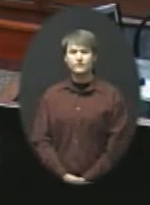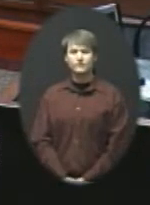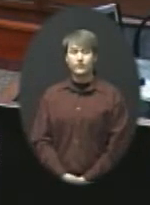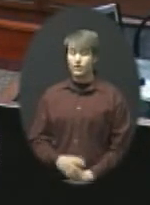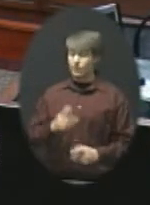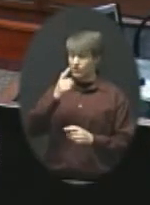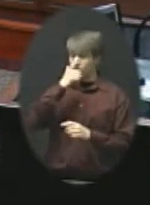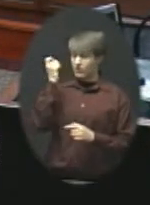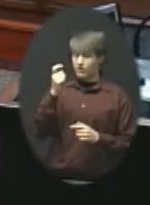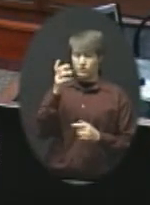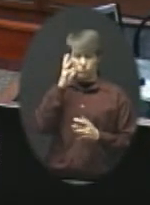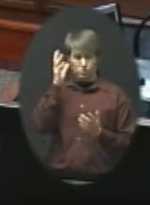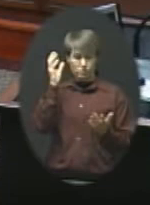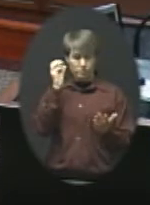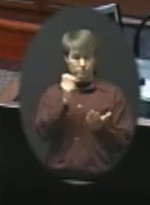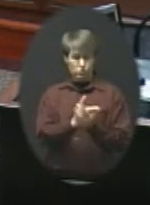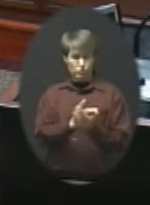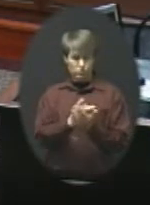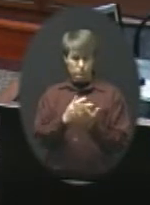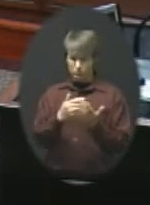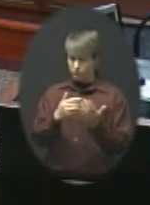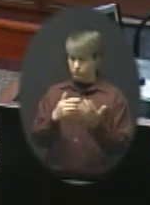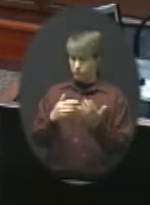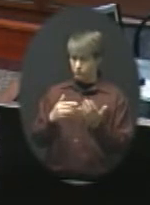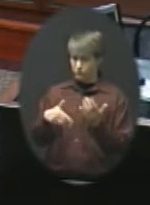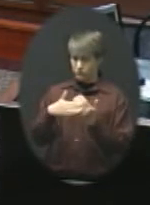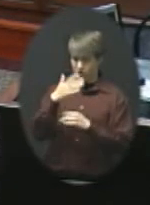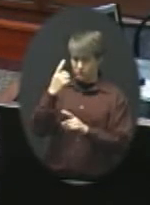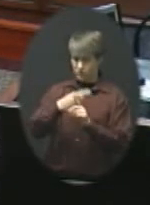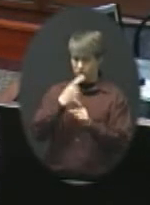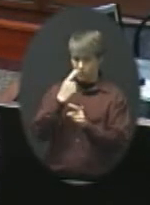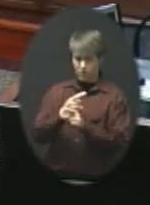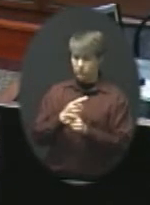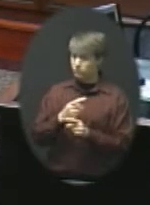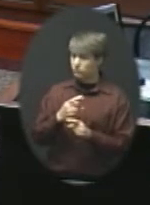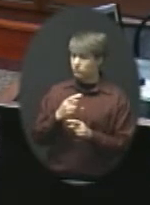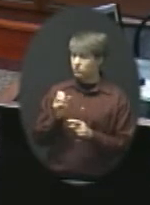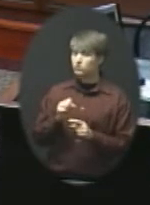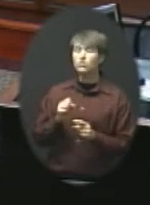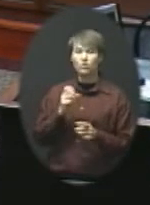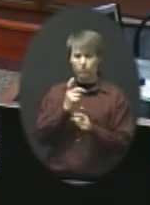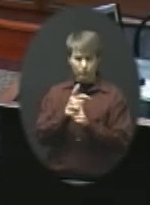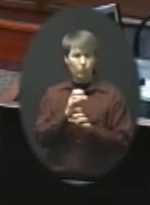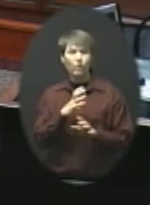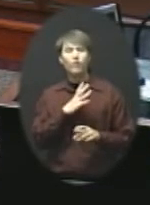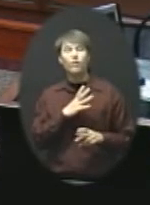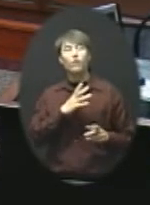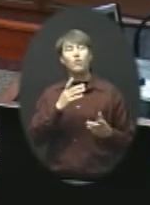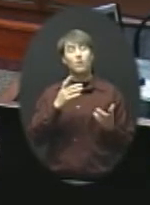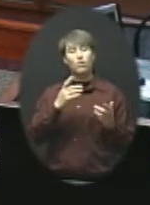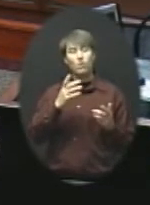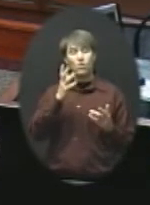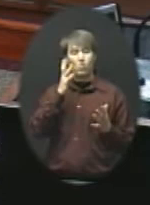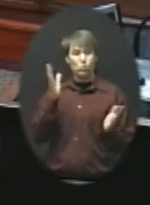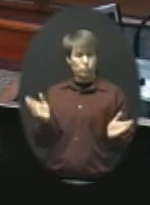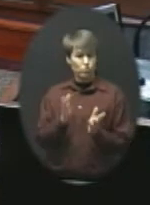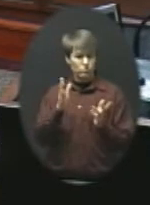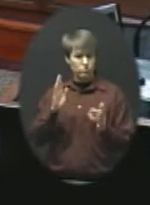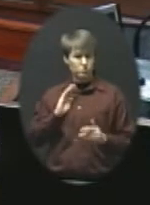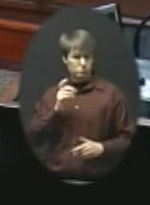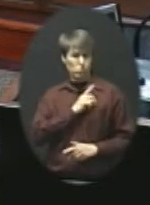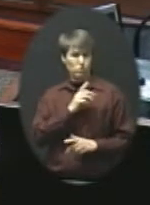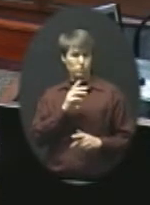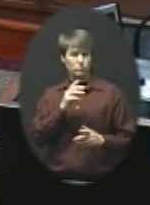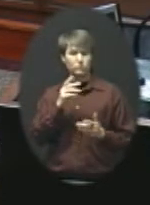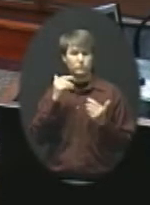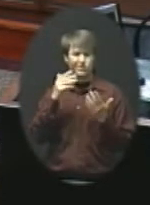Since we are going to approve this next month, correct? Correct. All right. Then I would encourage board members to get